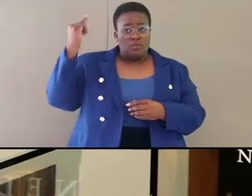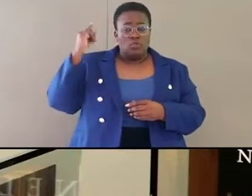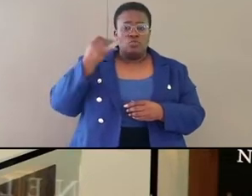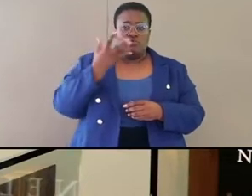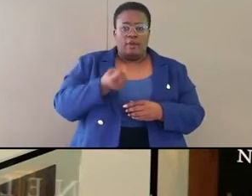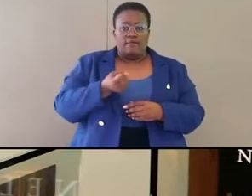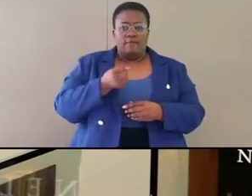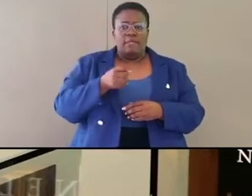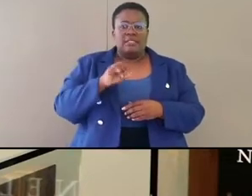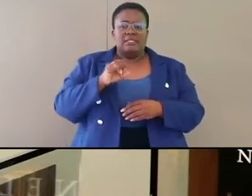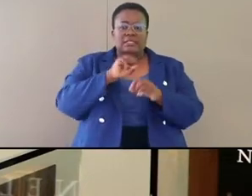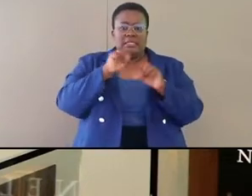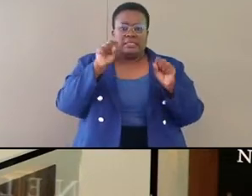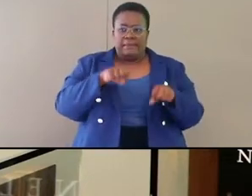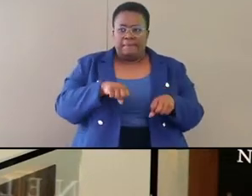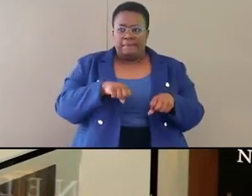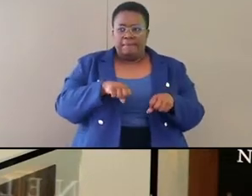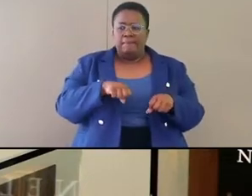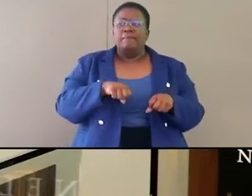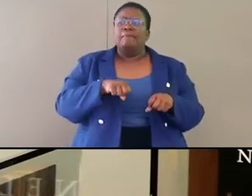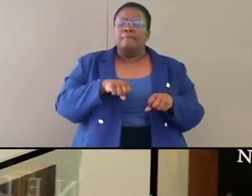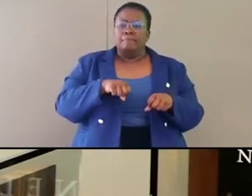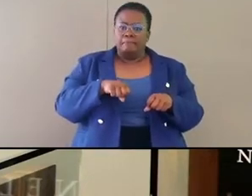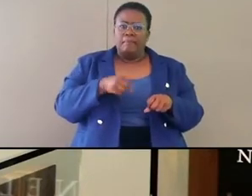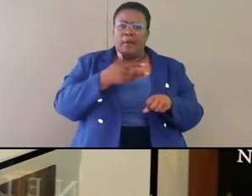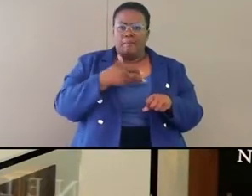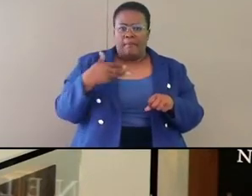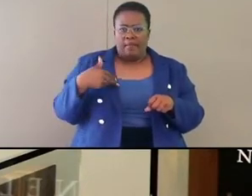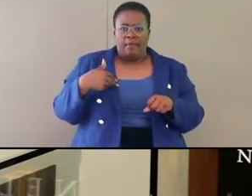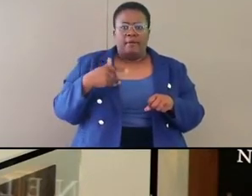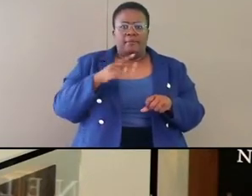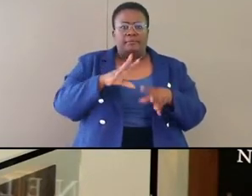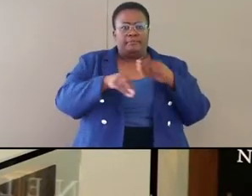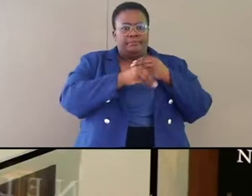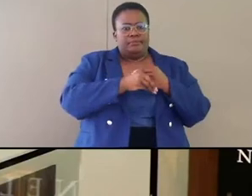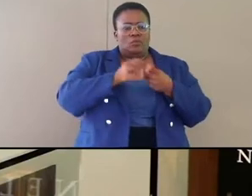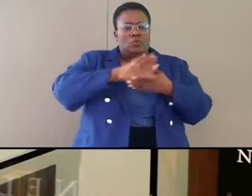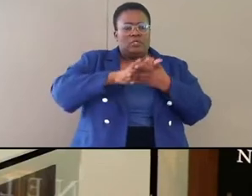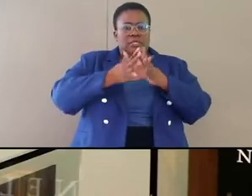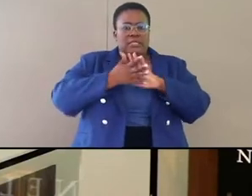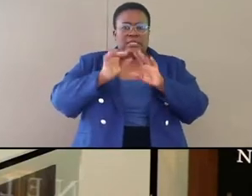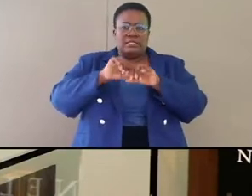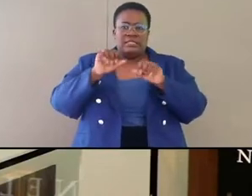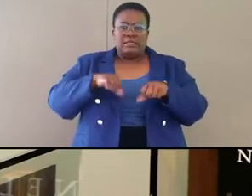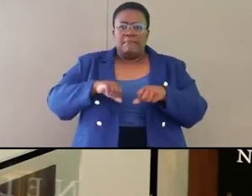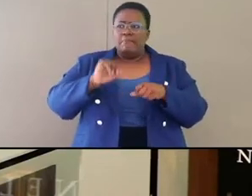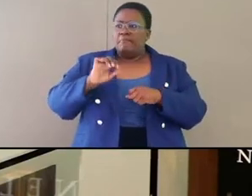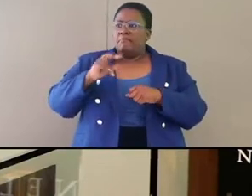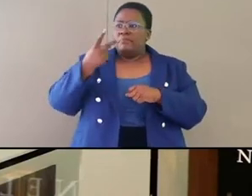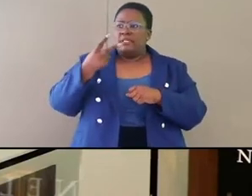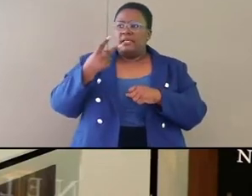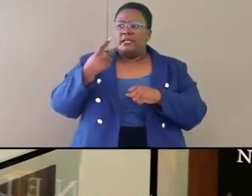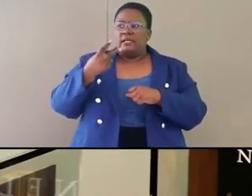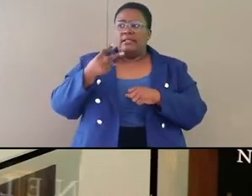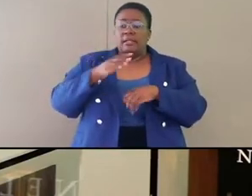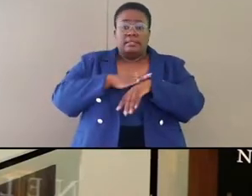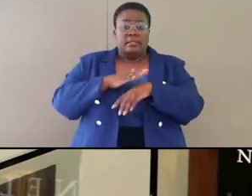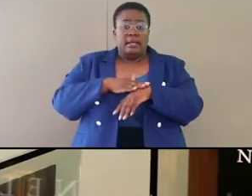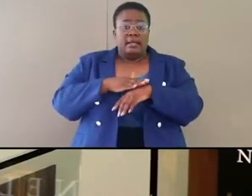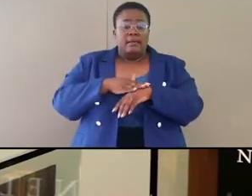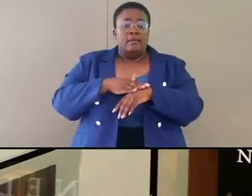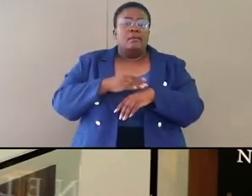system where you load your pregnant mom onto your SOSA system in the second trimester. You register her.